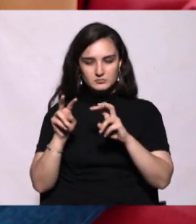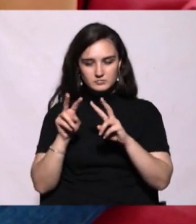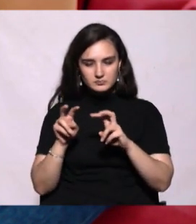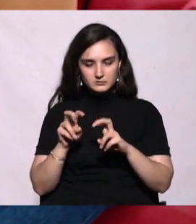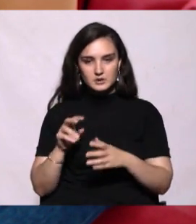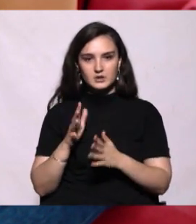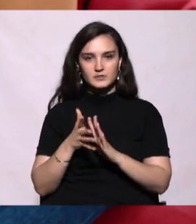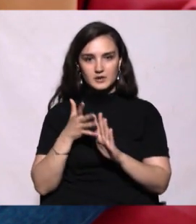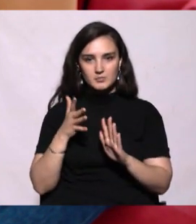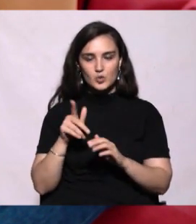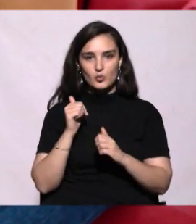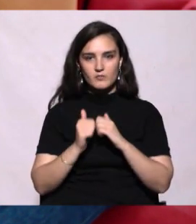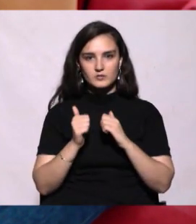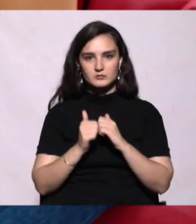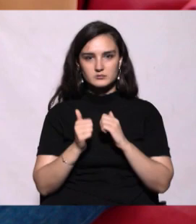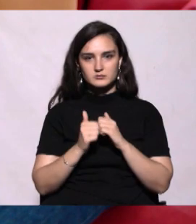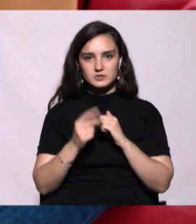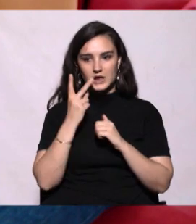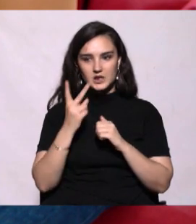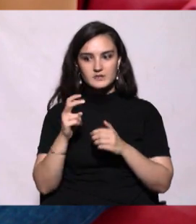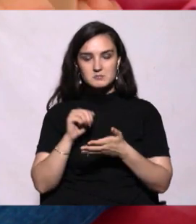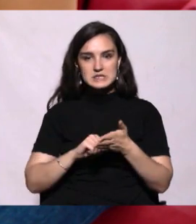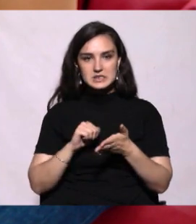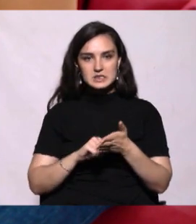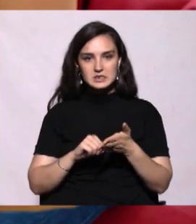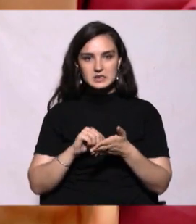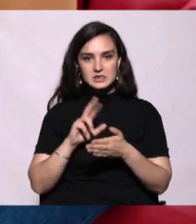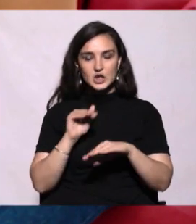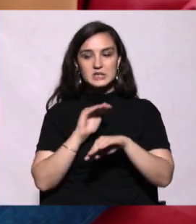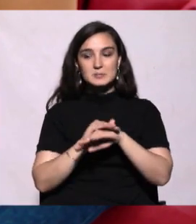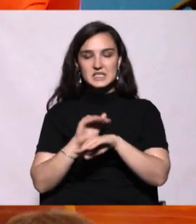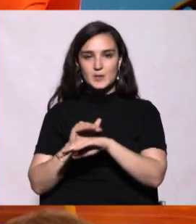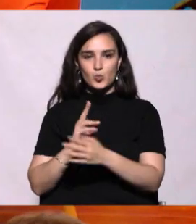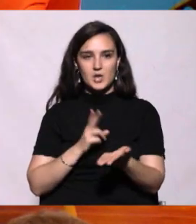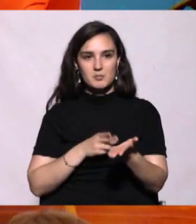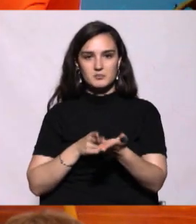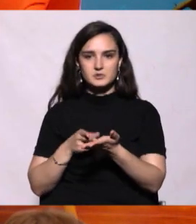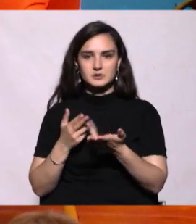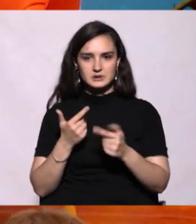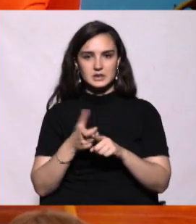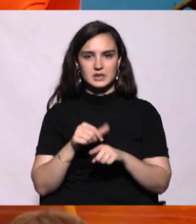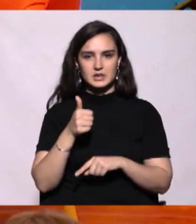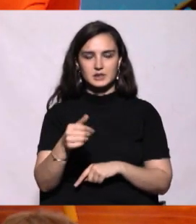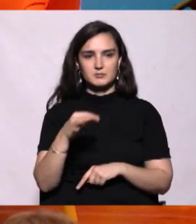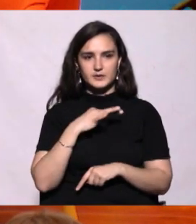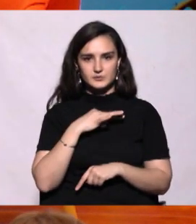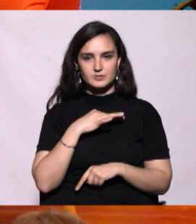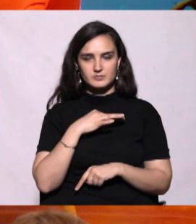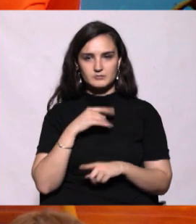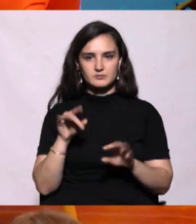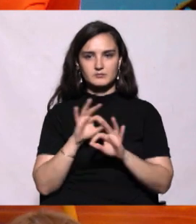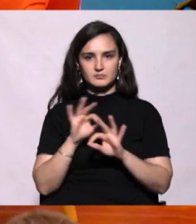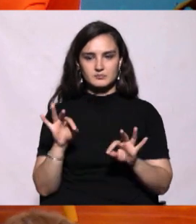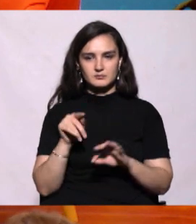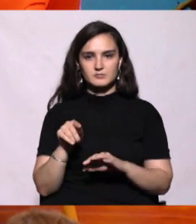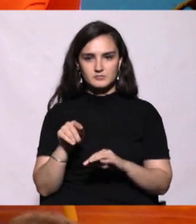situations. He always looks for reasons and evidences. Excellent. That's a great answer, I think. Yeah, that's